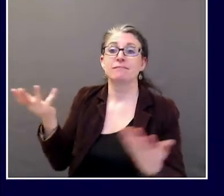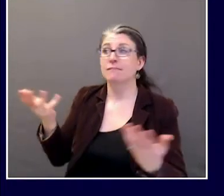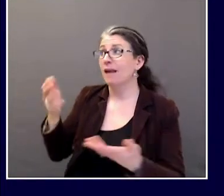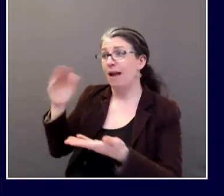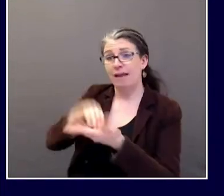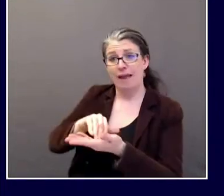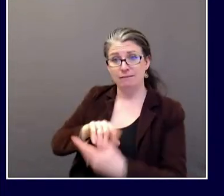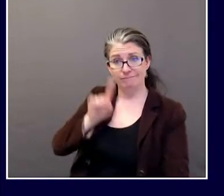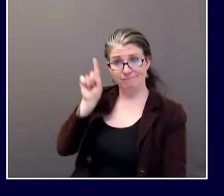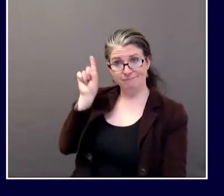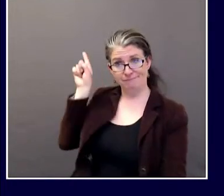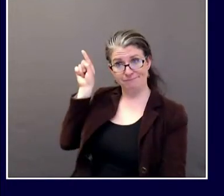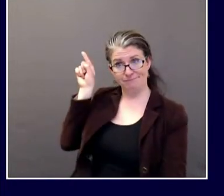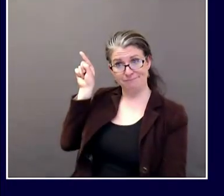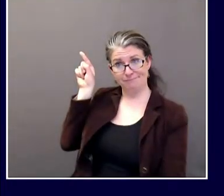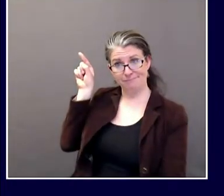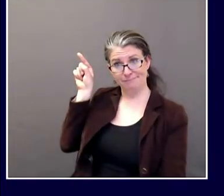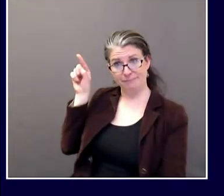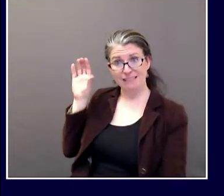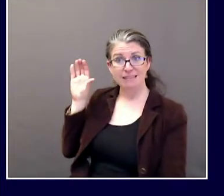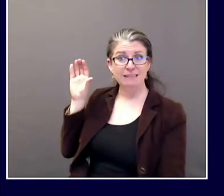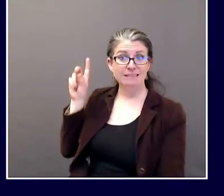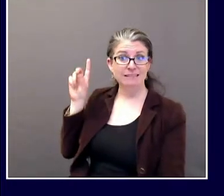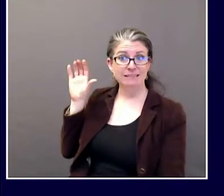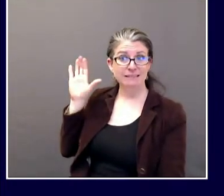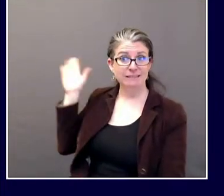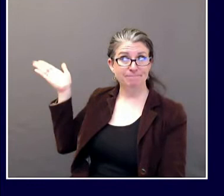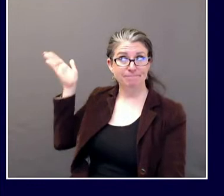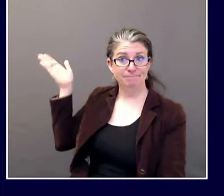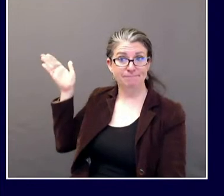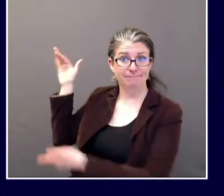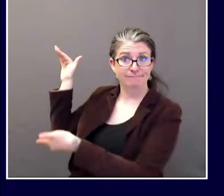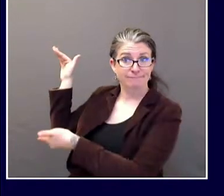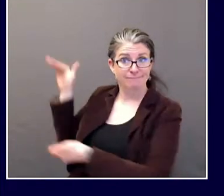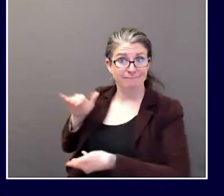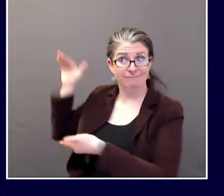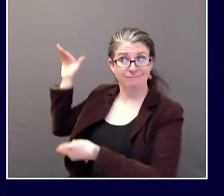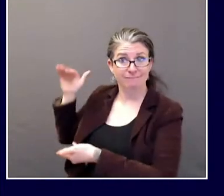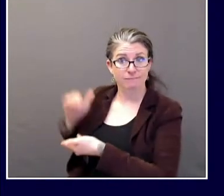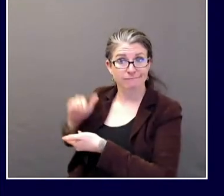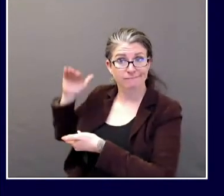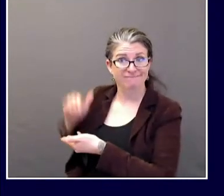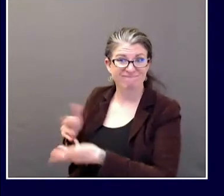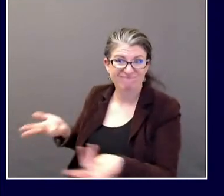Thank you. Over next to Jessica Piper at the BDN.